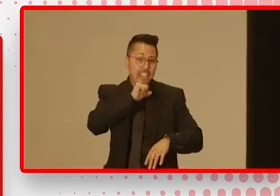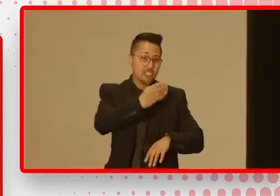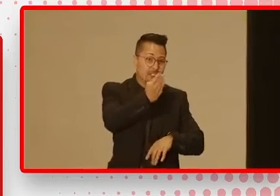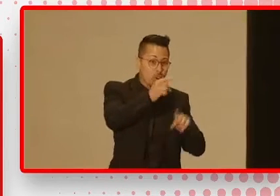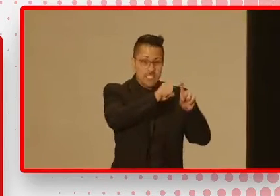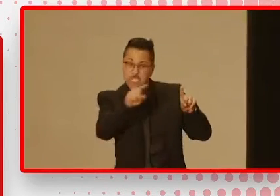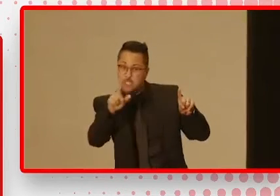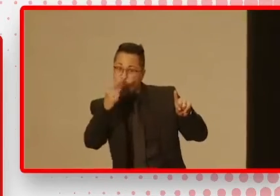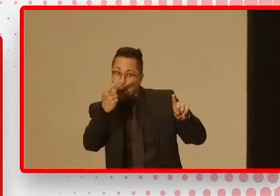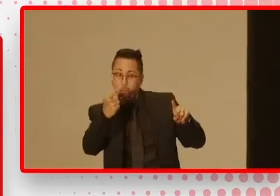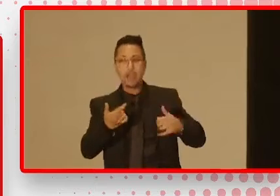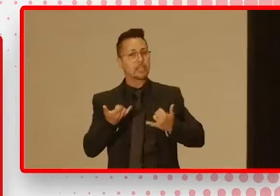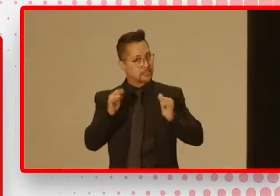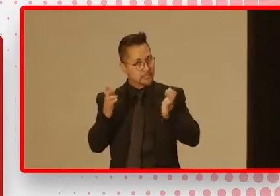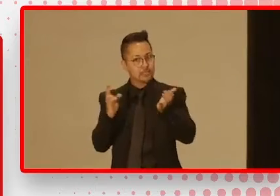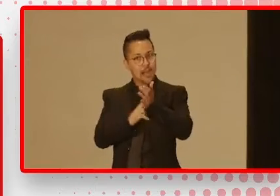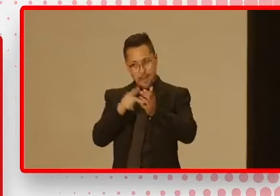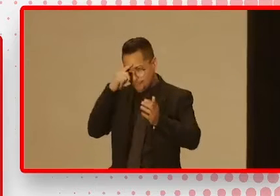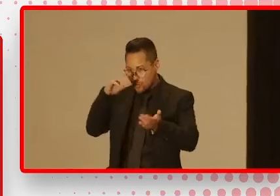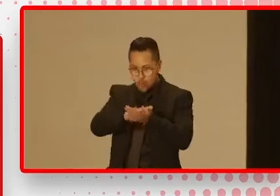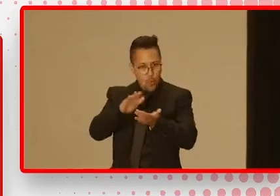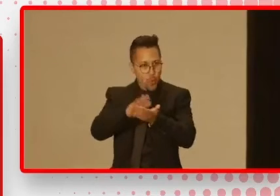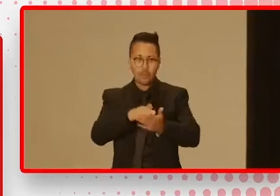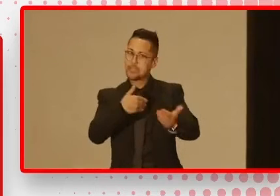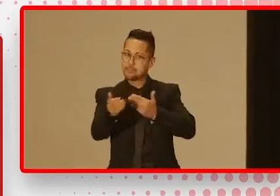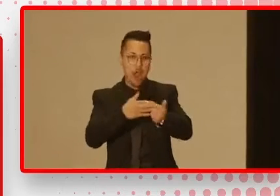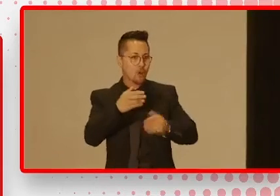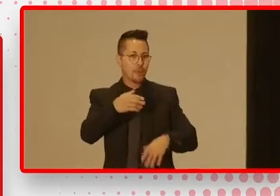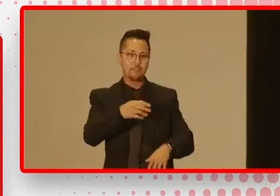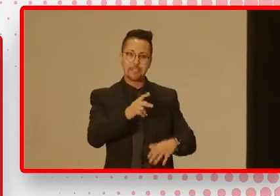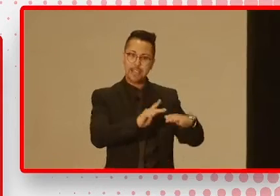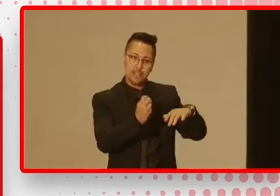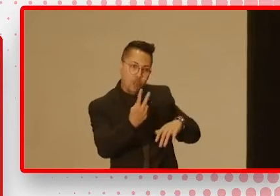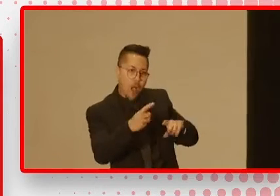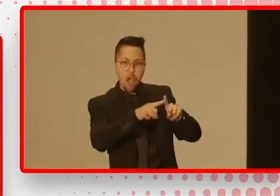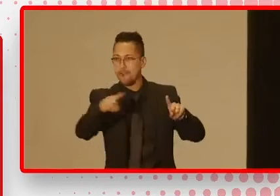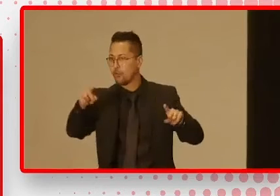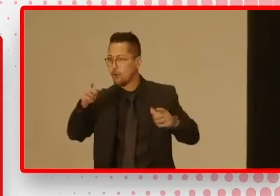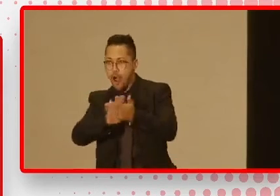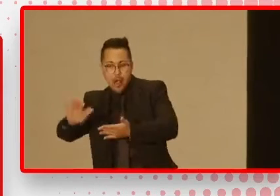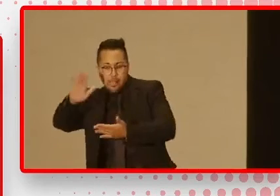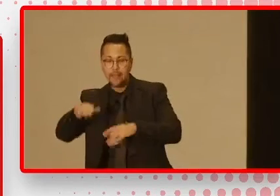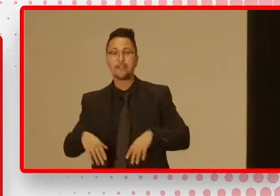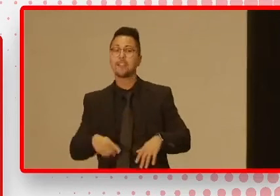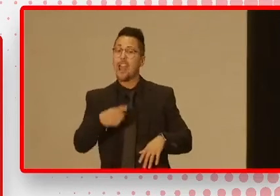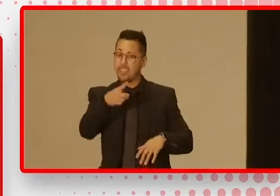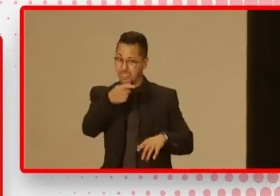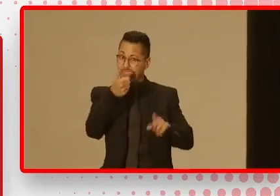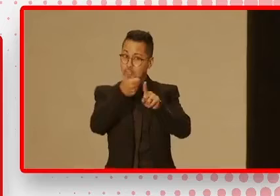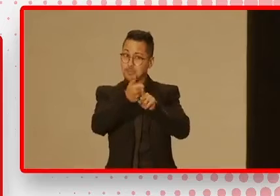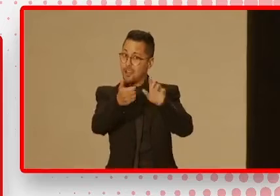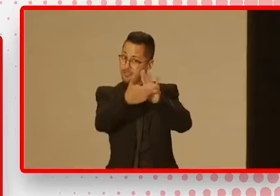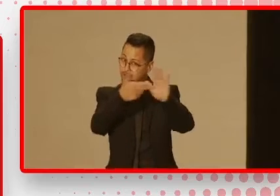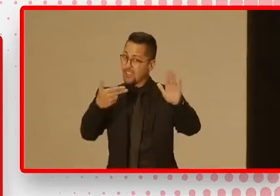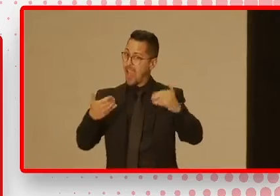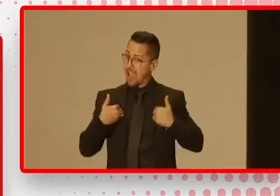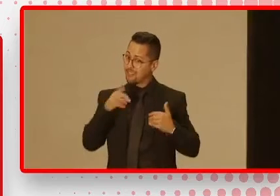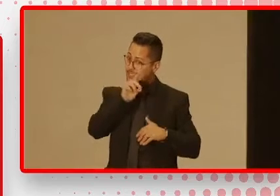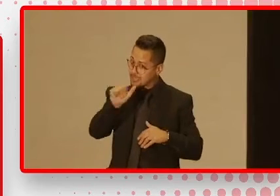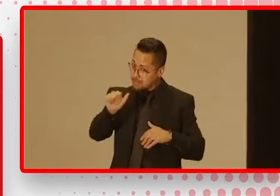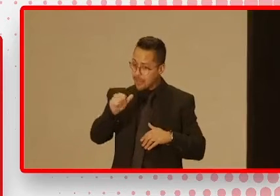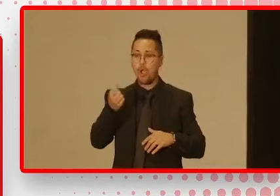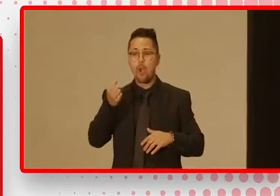still enrolled in school, whether it's secondary or post-secondary, and they are regarded as having a disability or have a 504